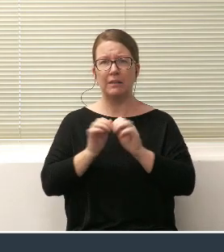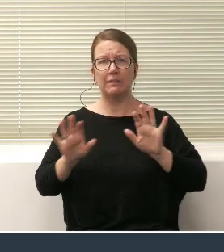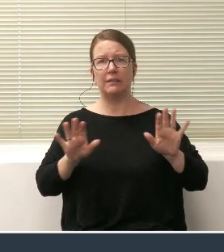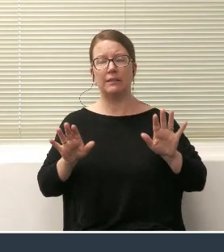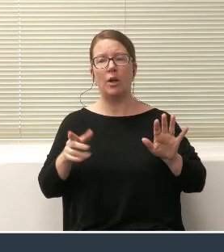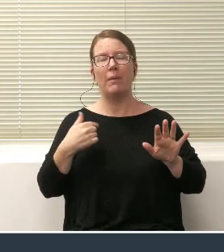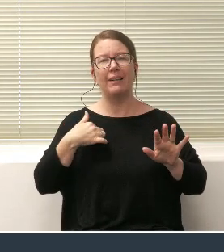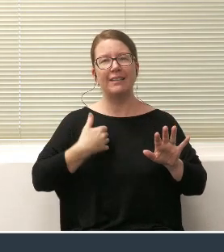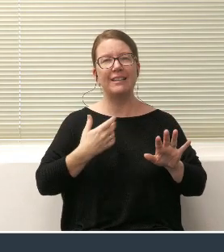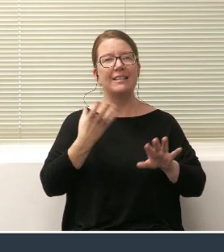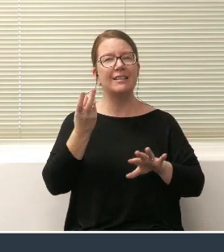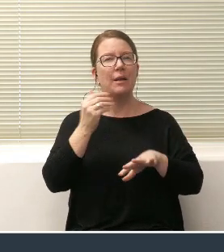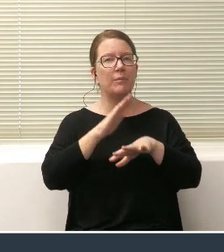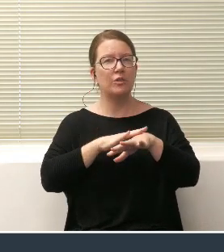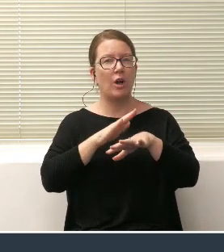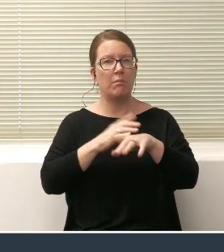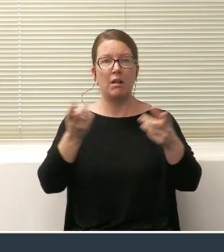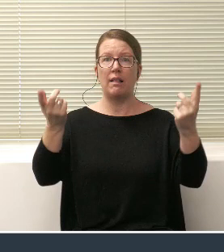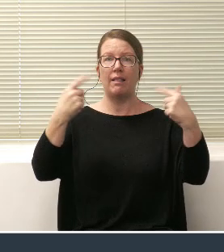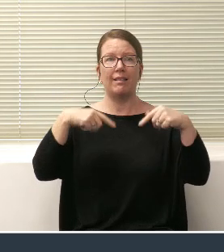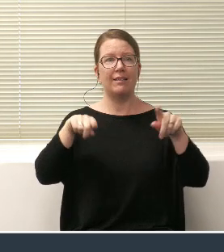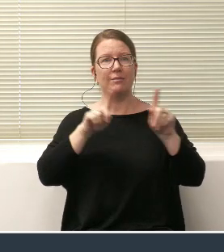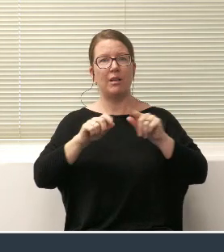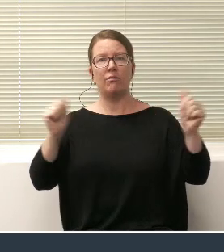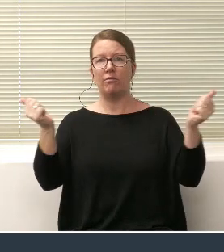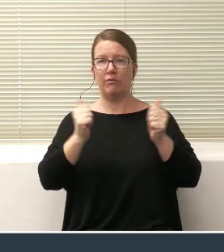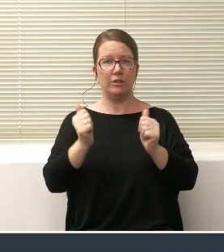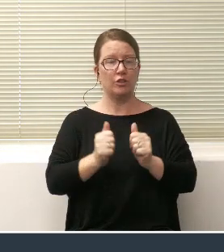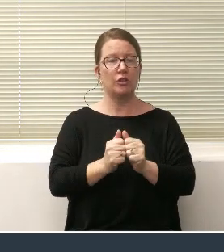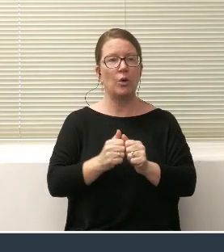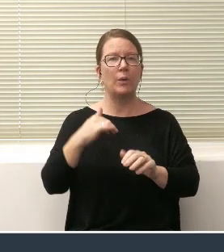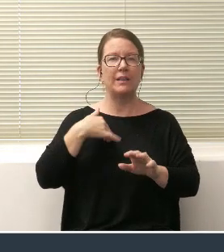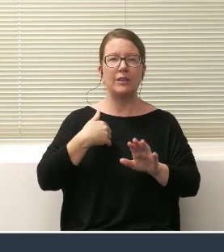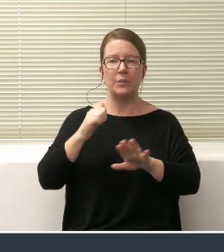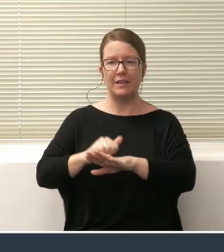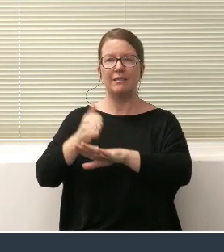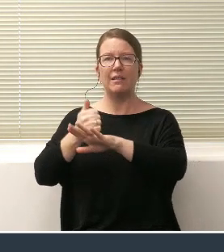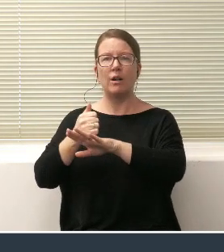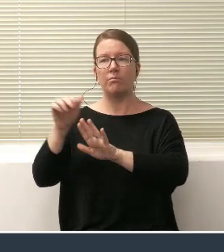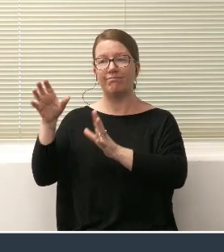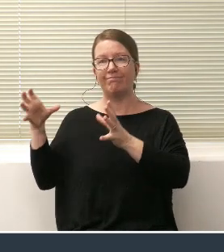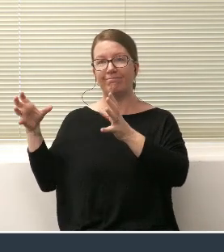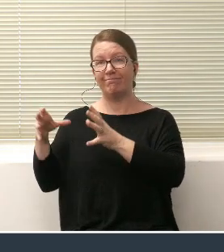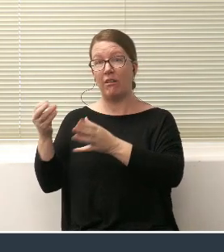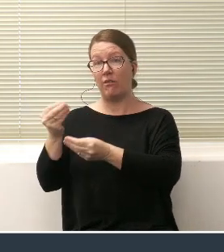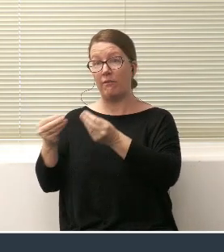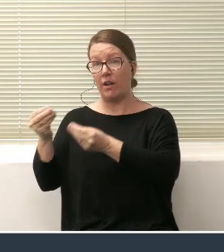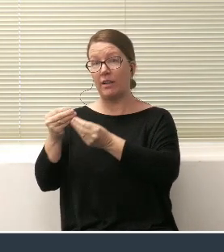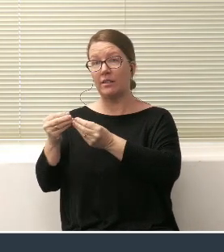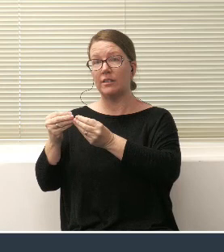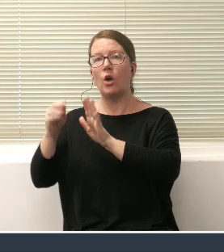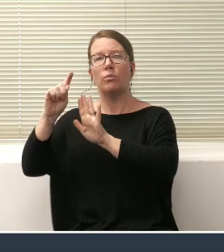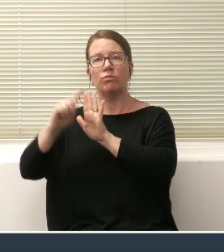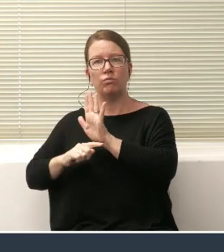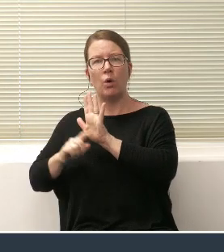set aside some time once this is resolved to clarify some principles around what we believe are appropriate